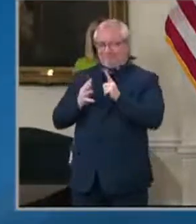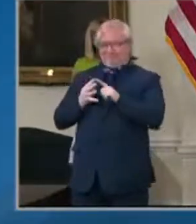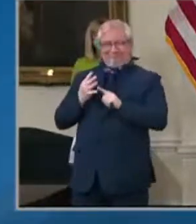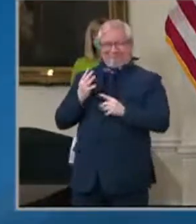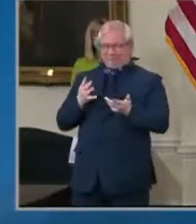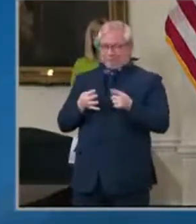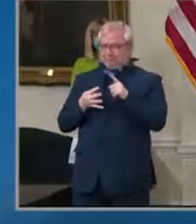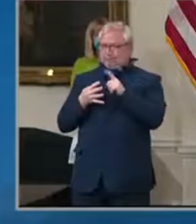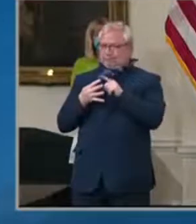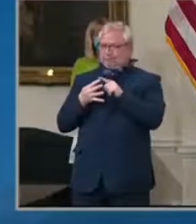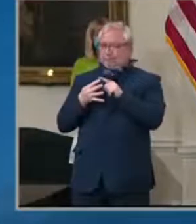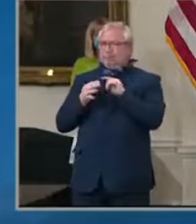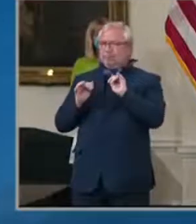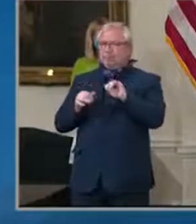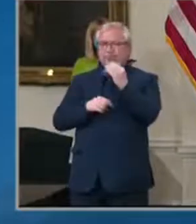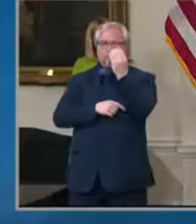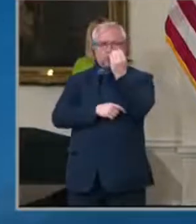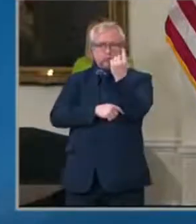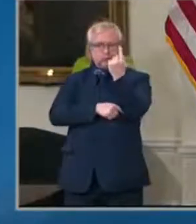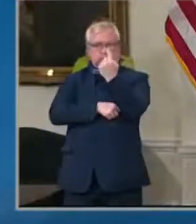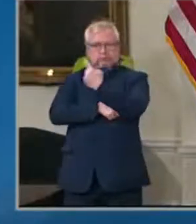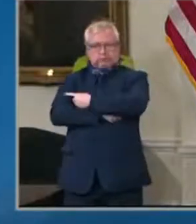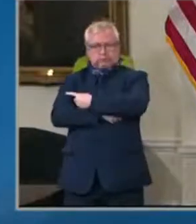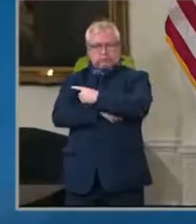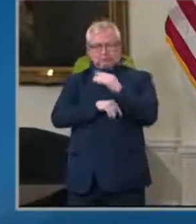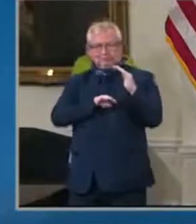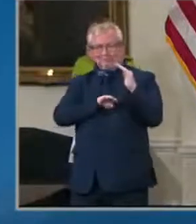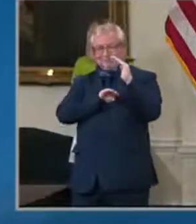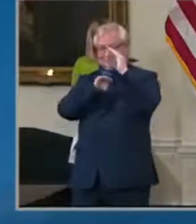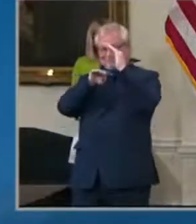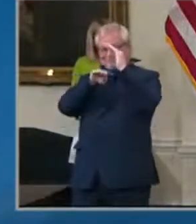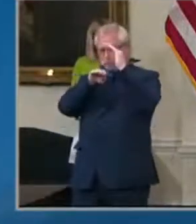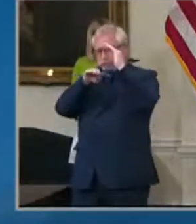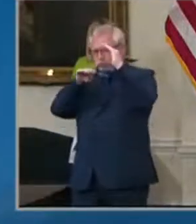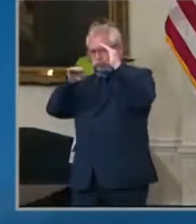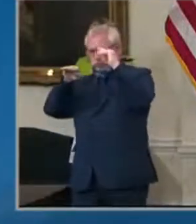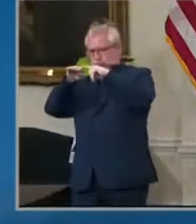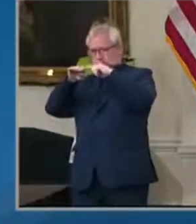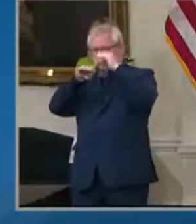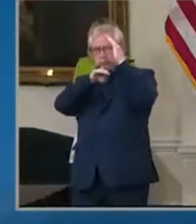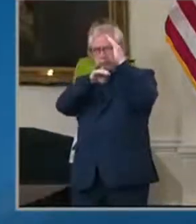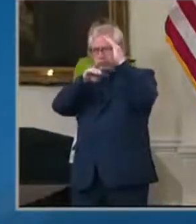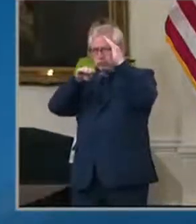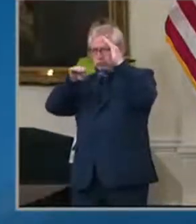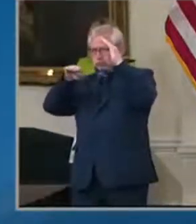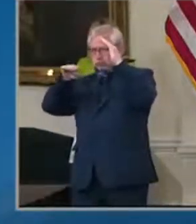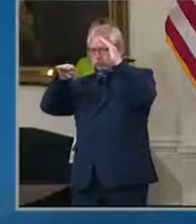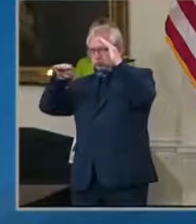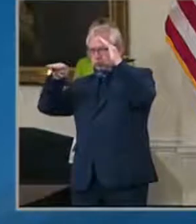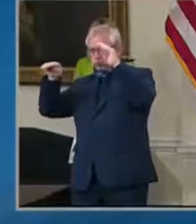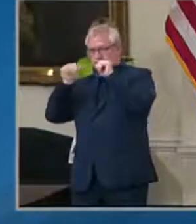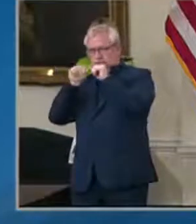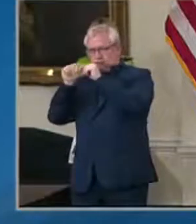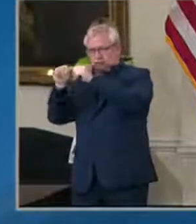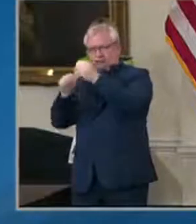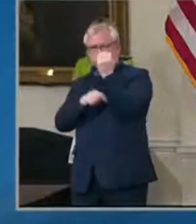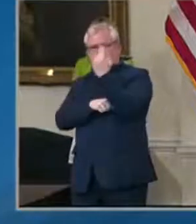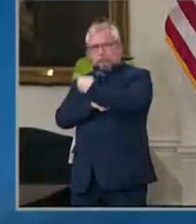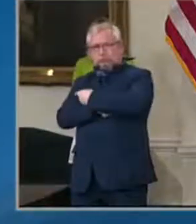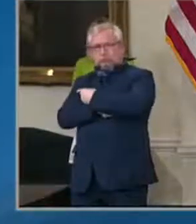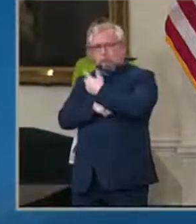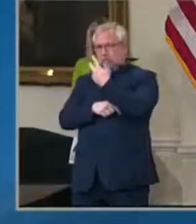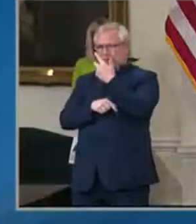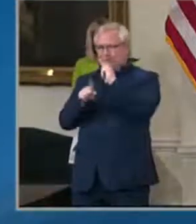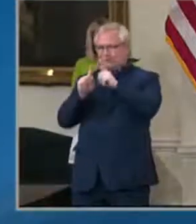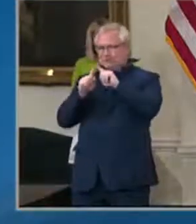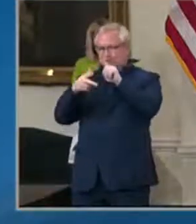downward trend in key numbers. Here in Maryland, we took some of the earliest and most aggressive